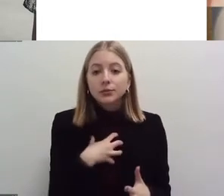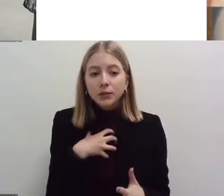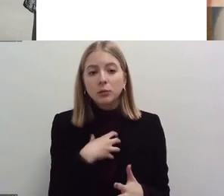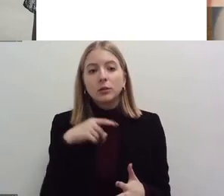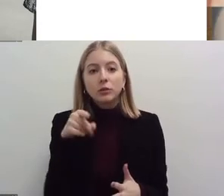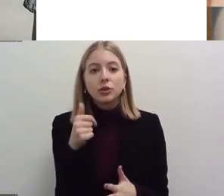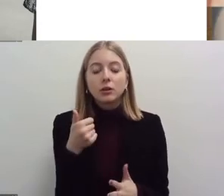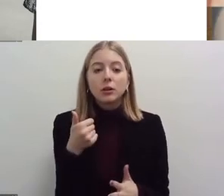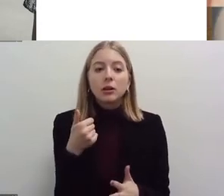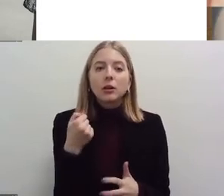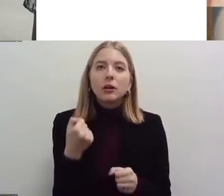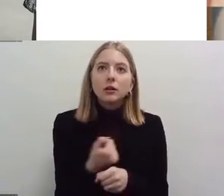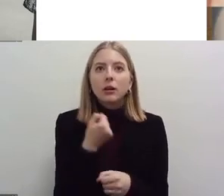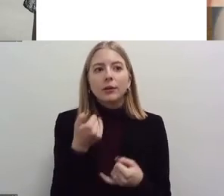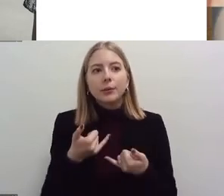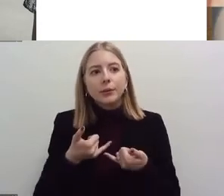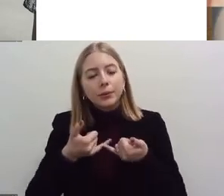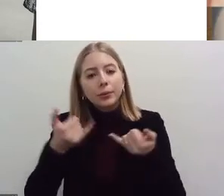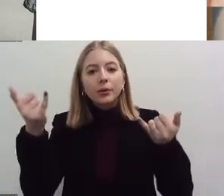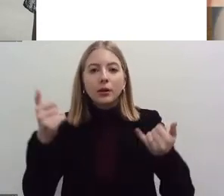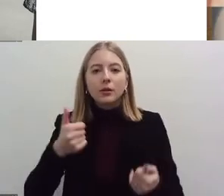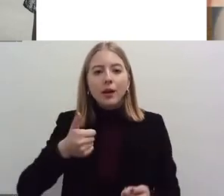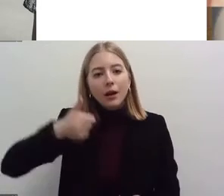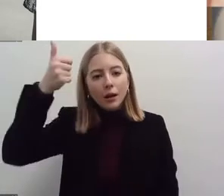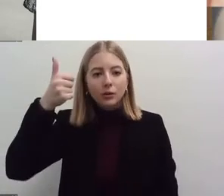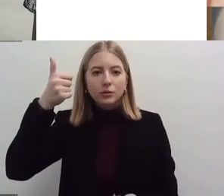have initiated a leadership program